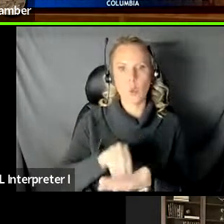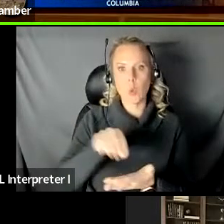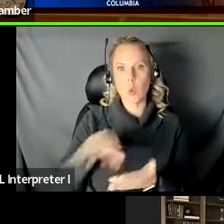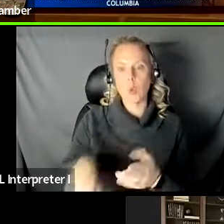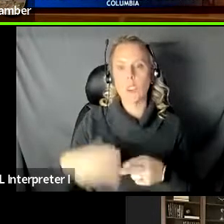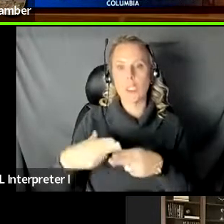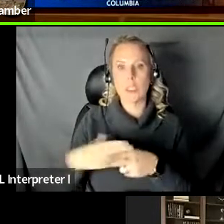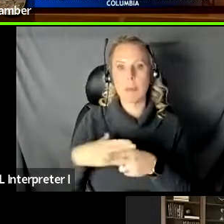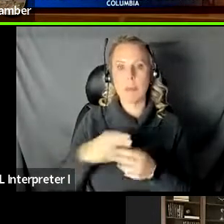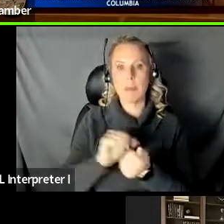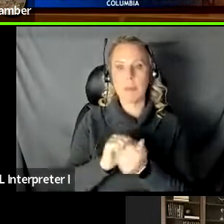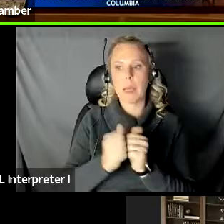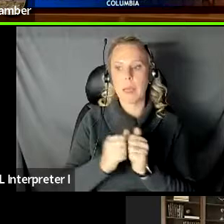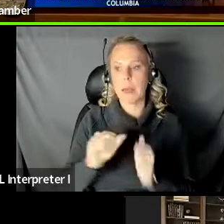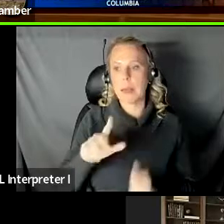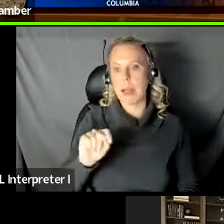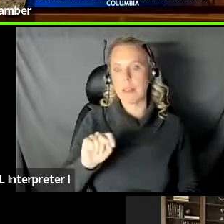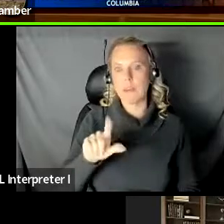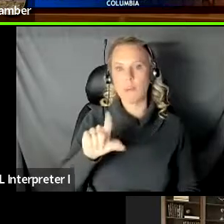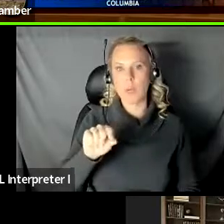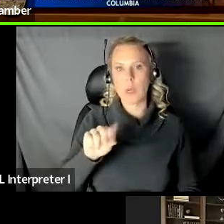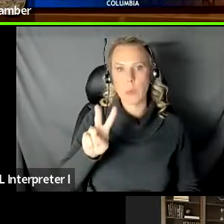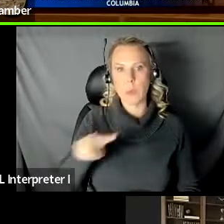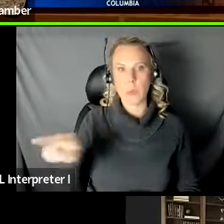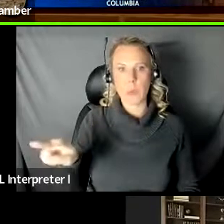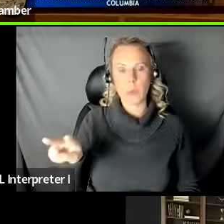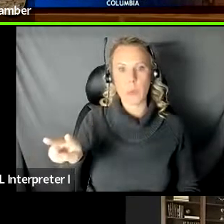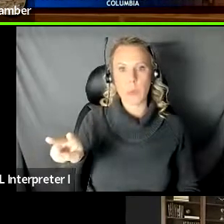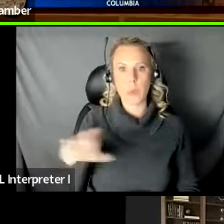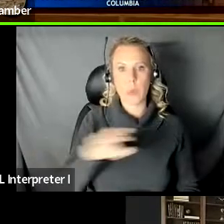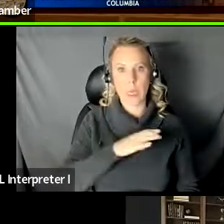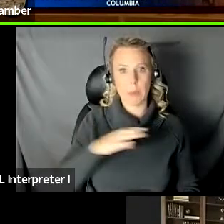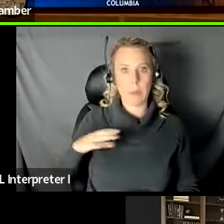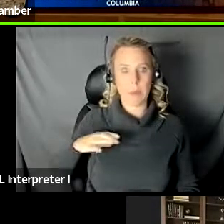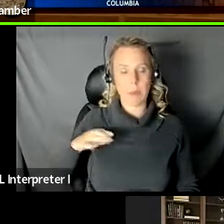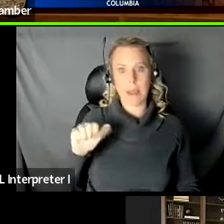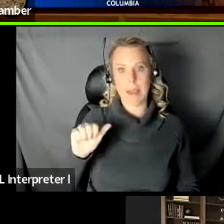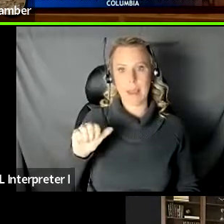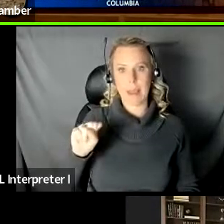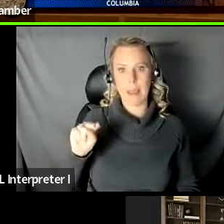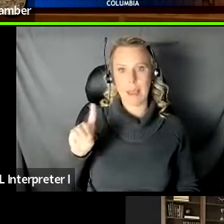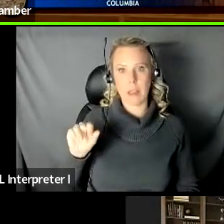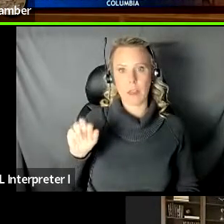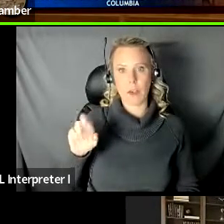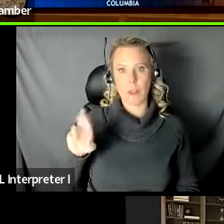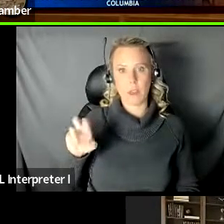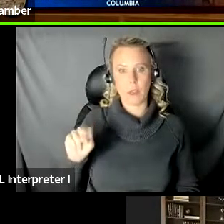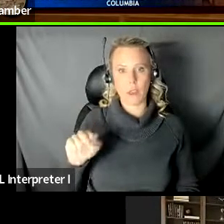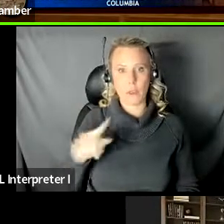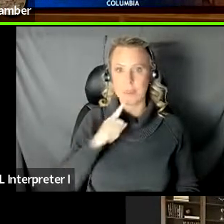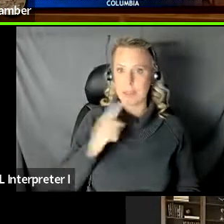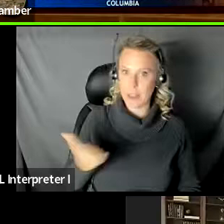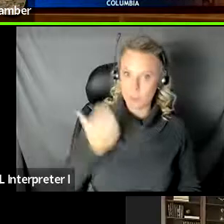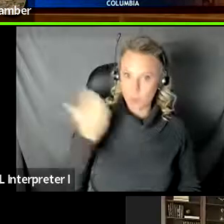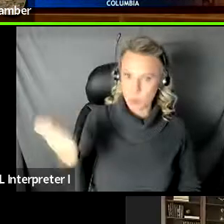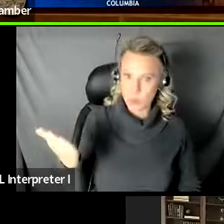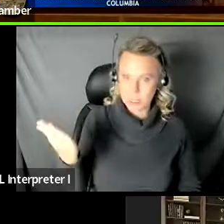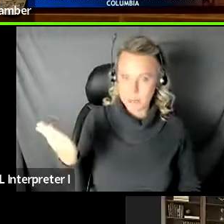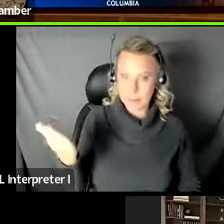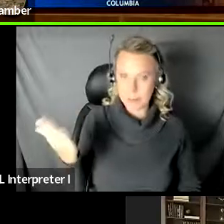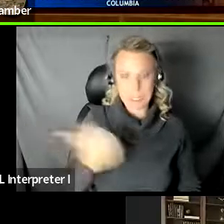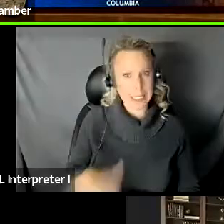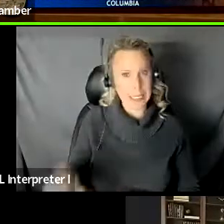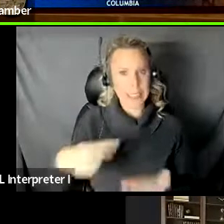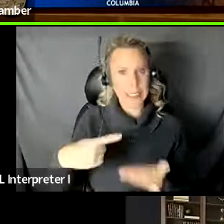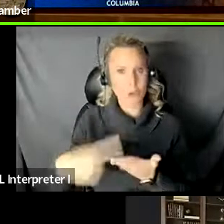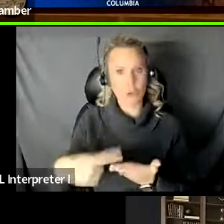temporary amendment act of 2022. Councilmember Henderson, do you want to say so moved? So moved, Mr. Chairman. Is there